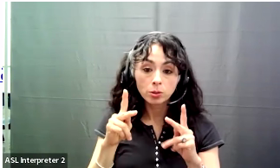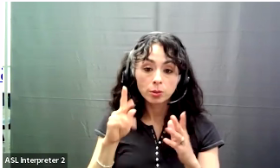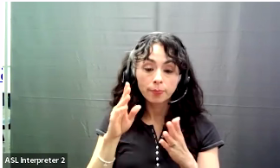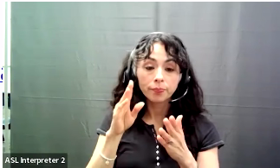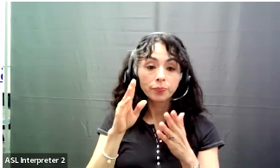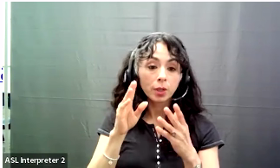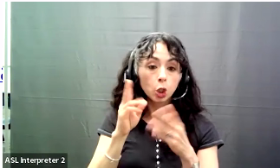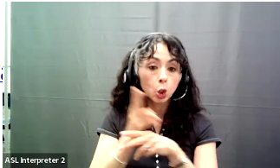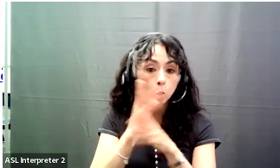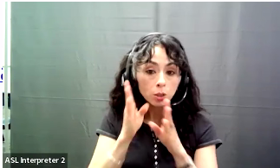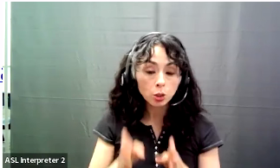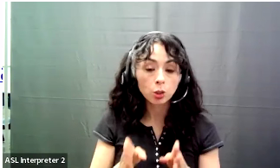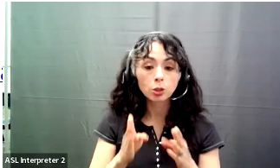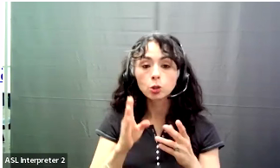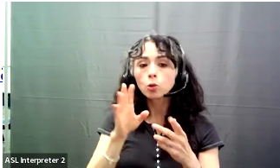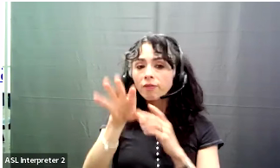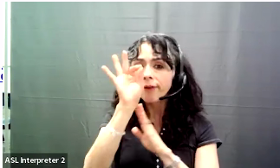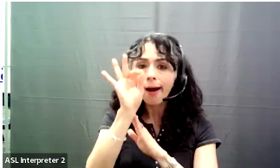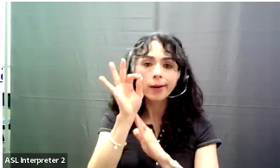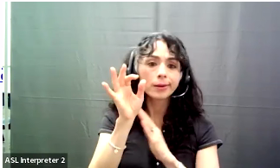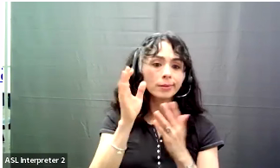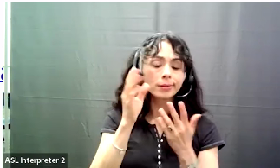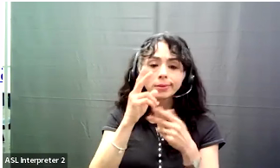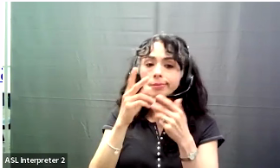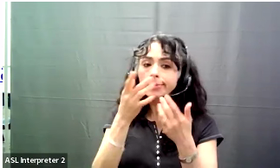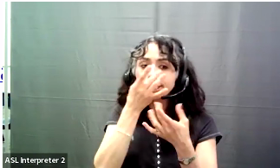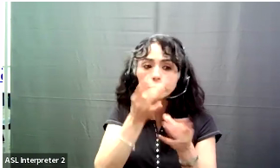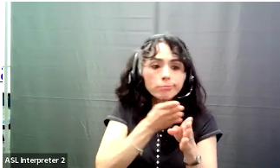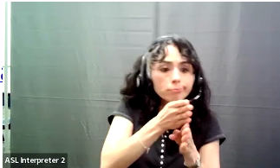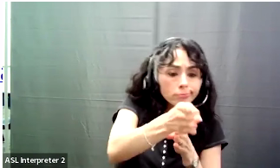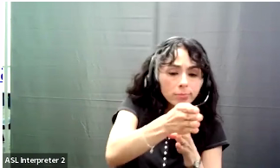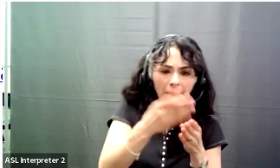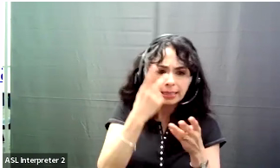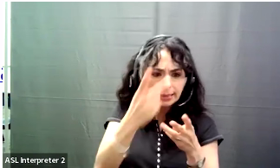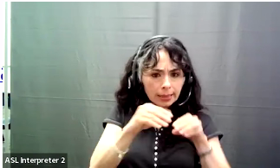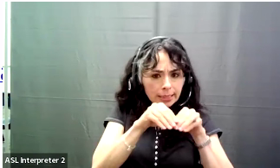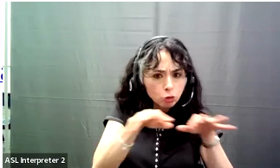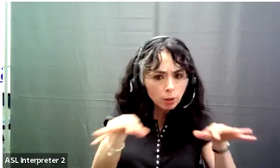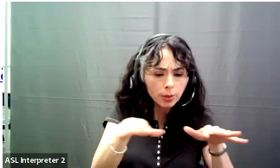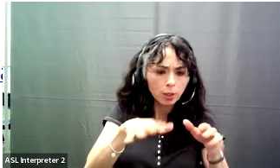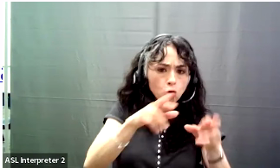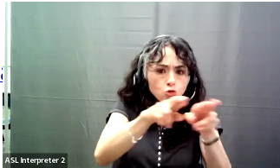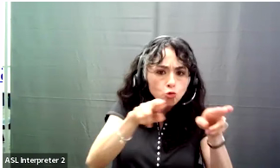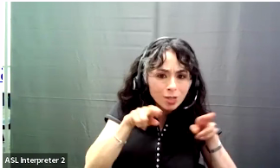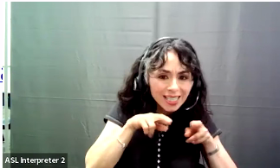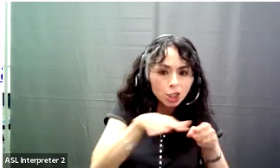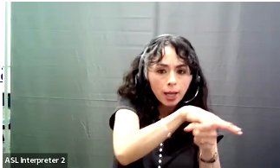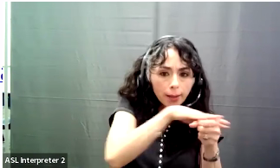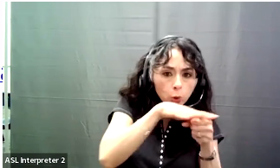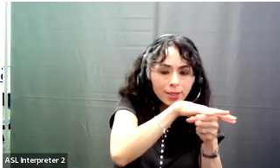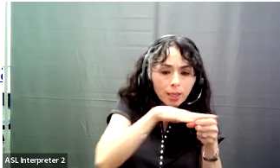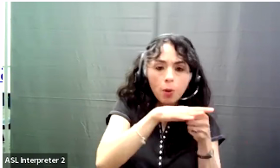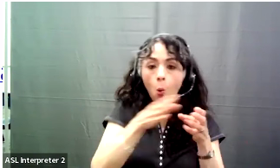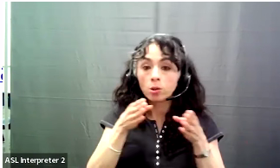and find a crop of their interest and see the distribution in a region, municipality,